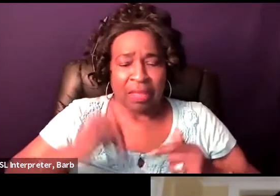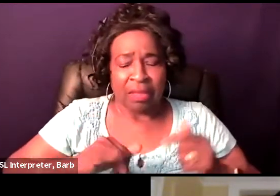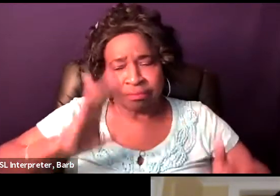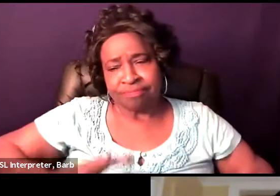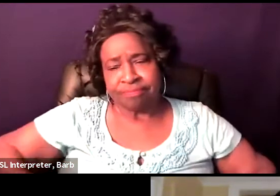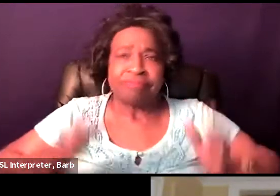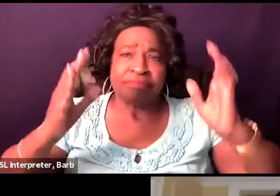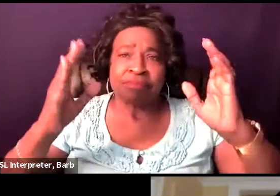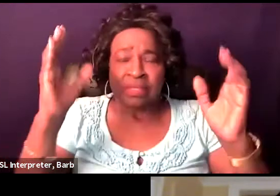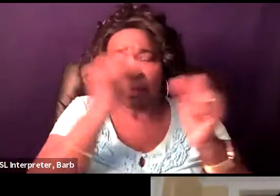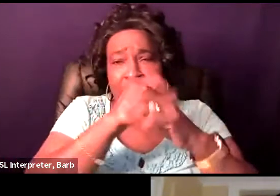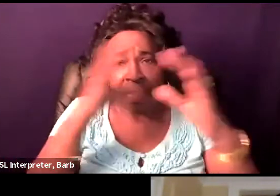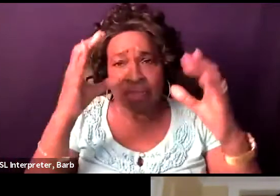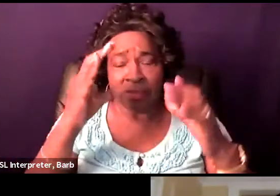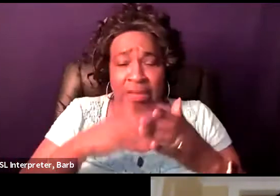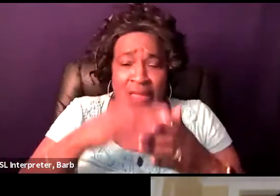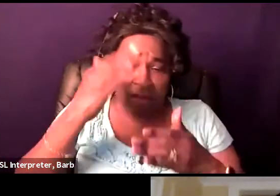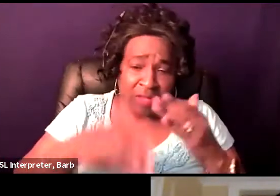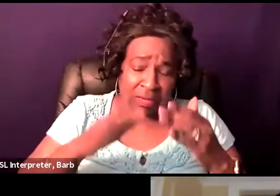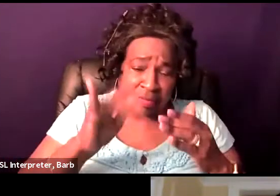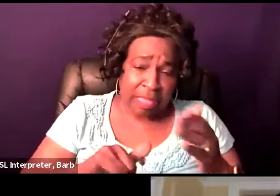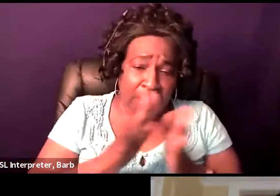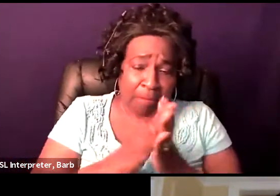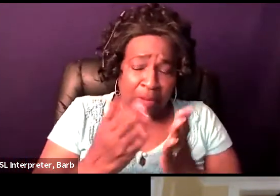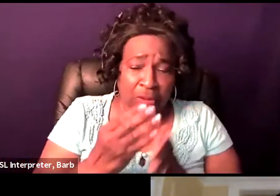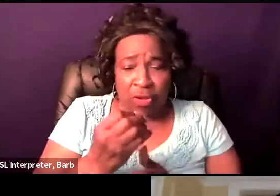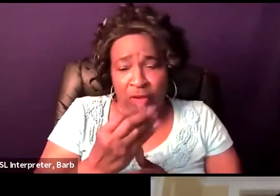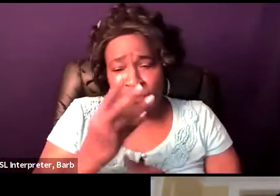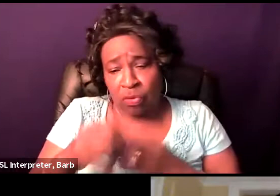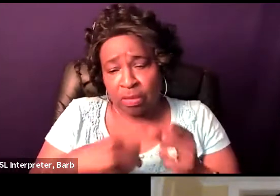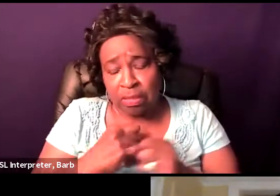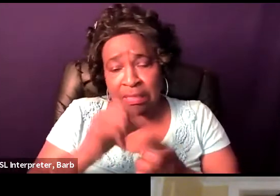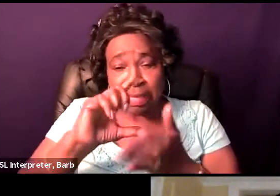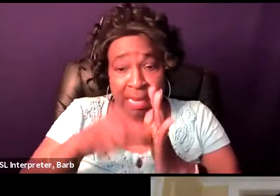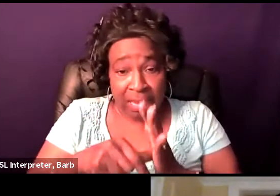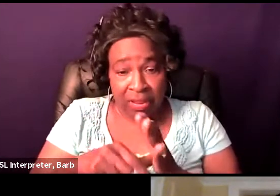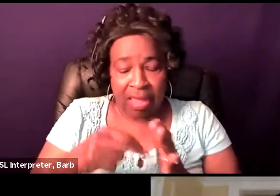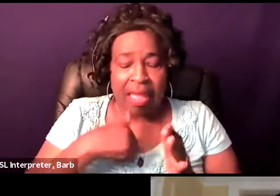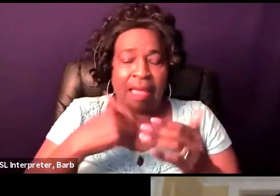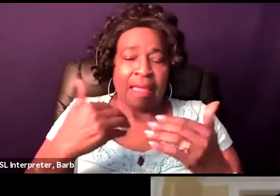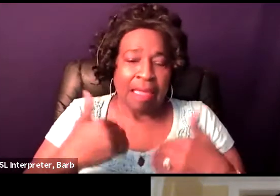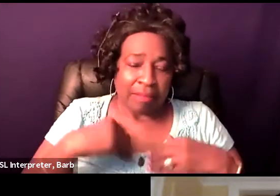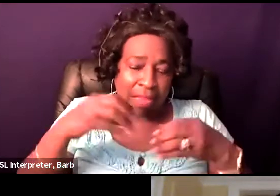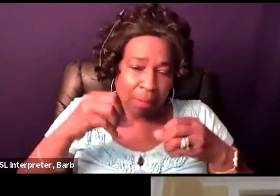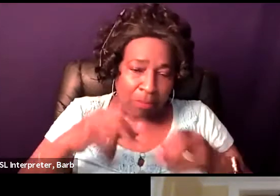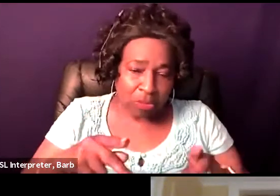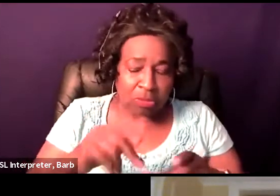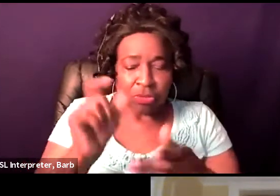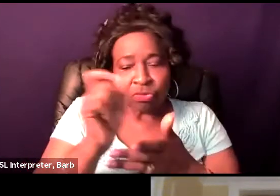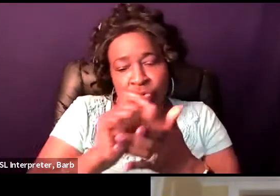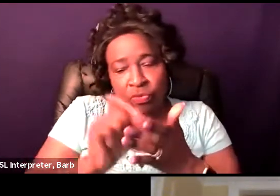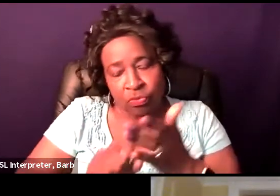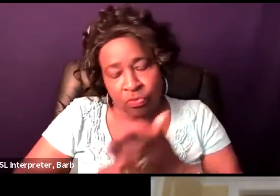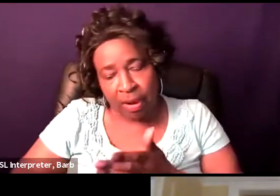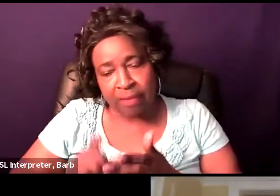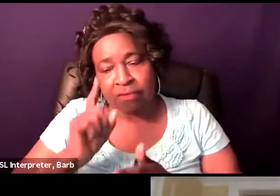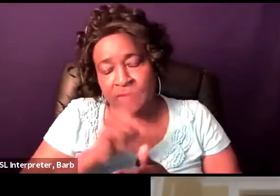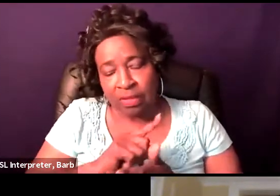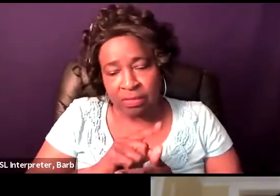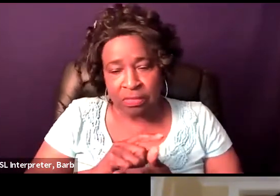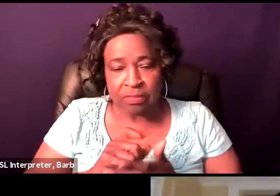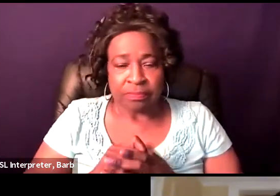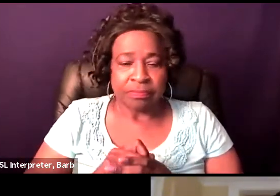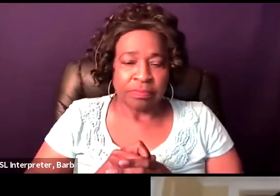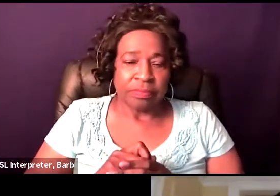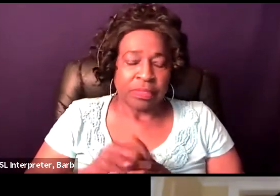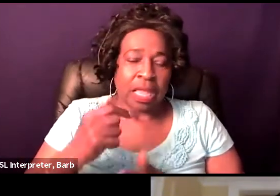so finishing that book, a few years later, I actually had the opportunity to write some fiction, going to your second question. I